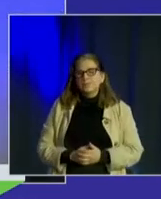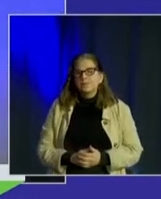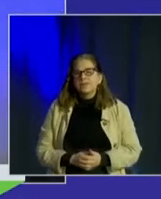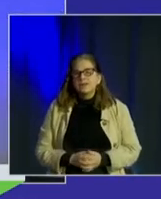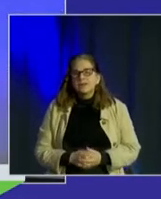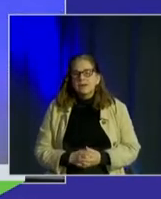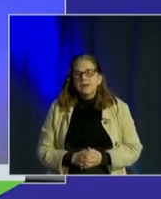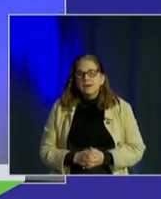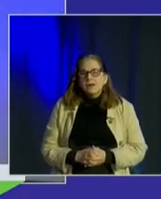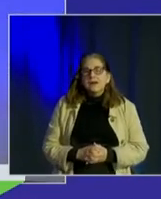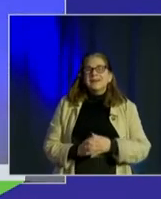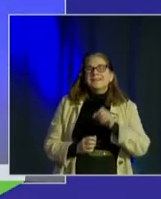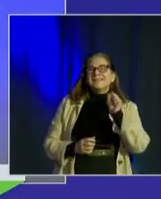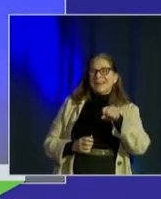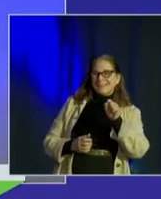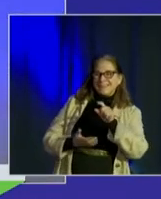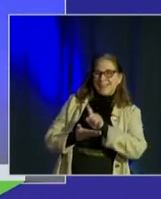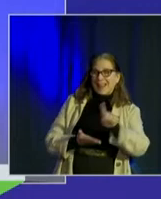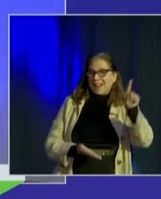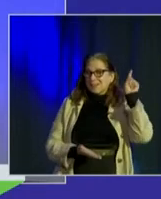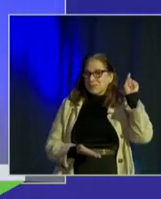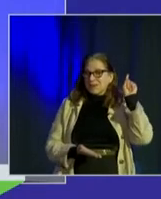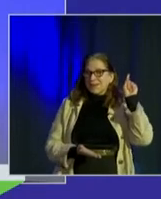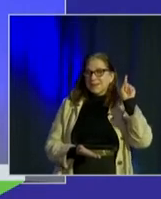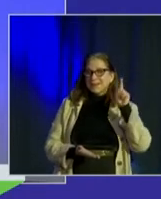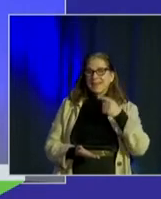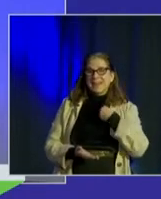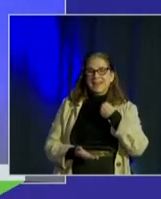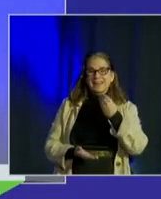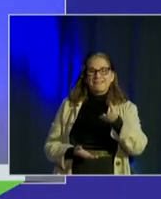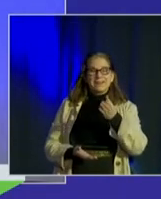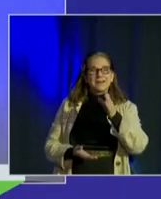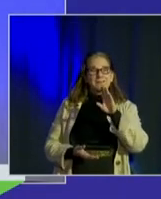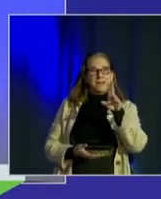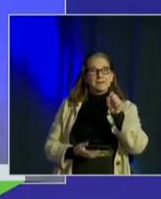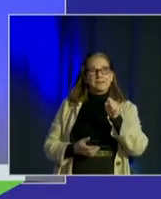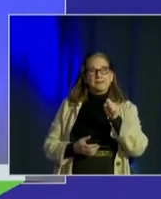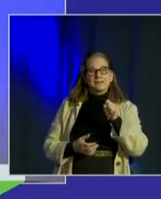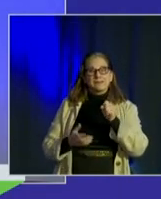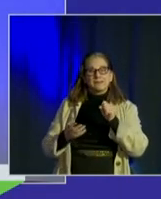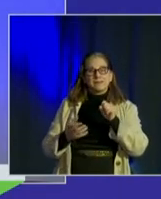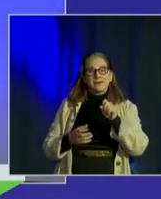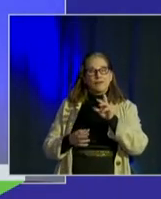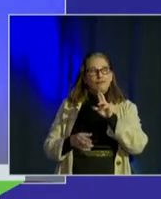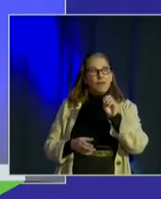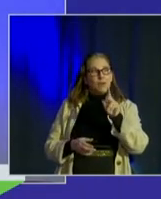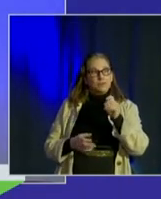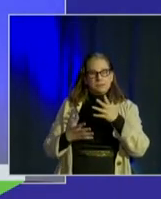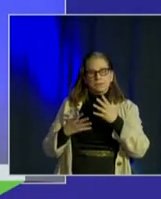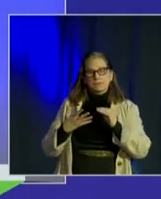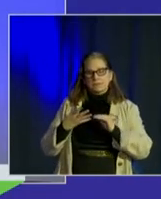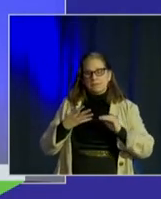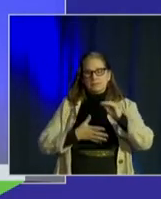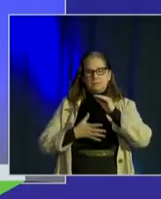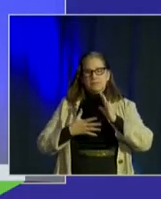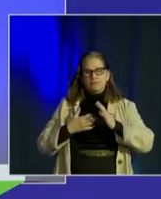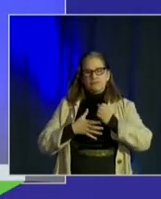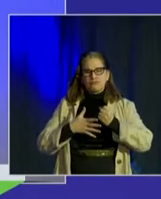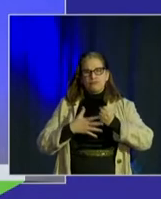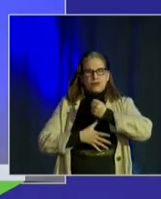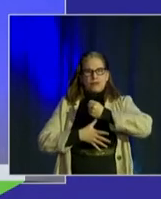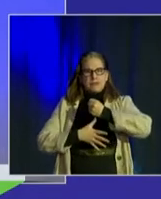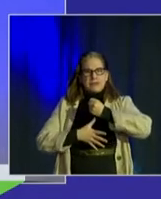priority program presentation to the city administrator where we advocated for additional funding to expand our